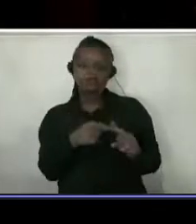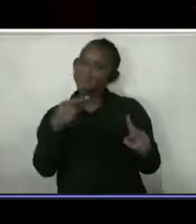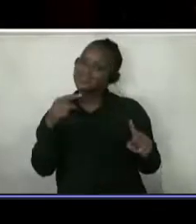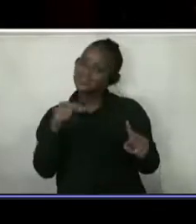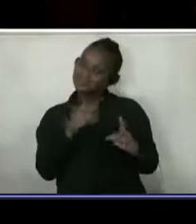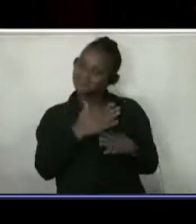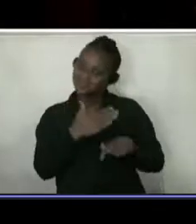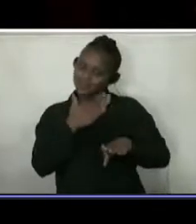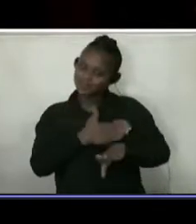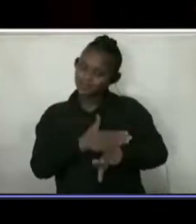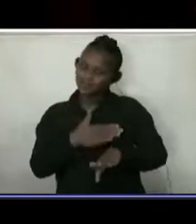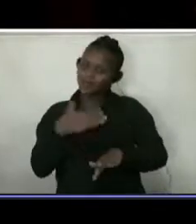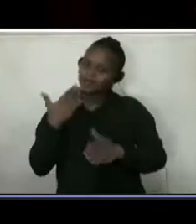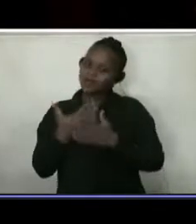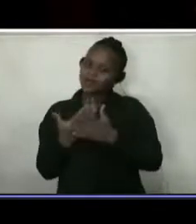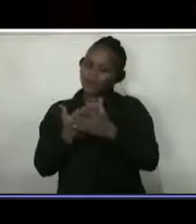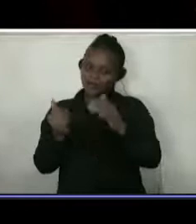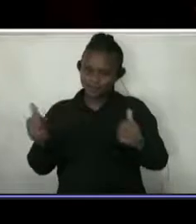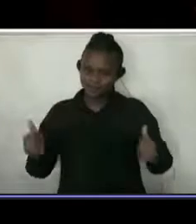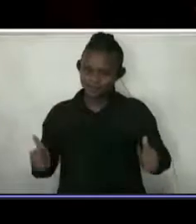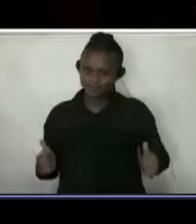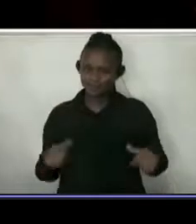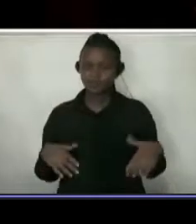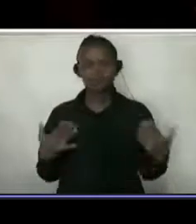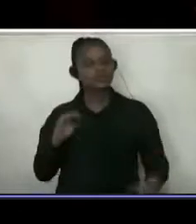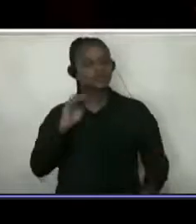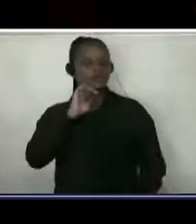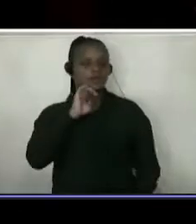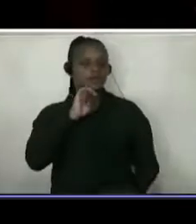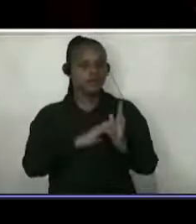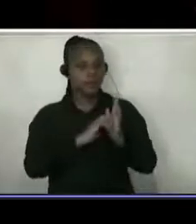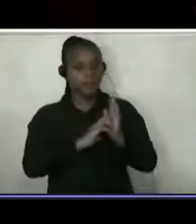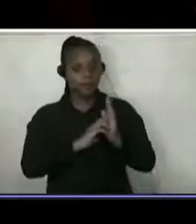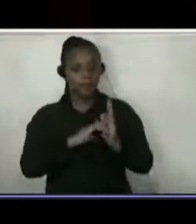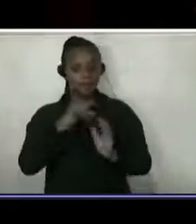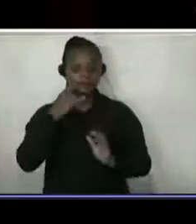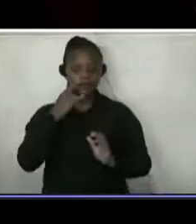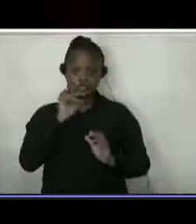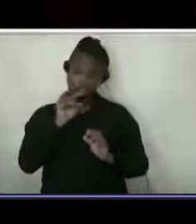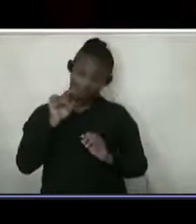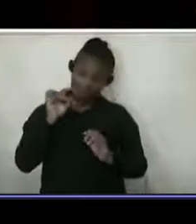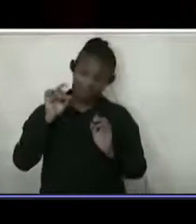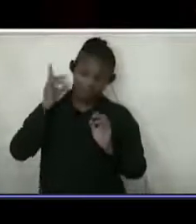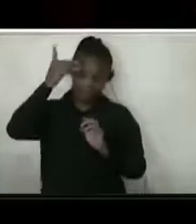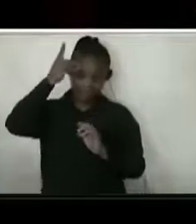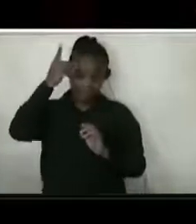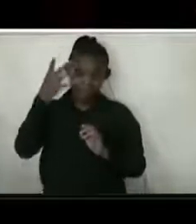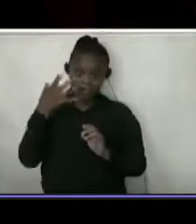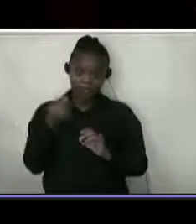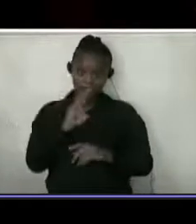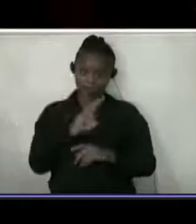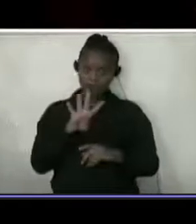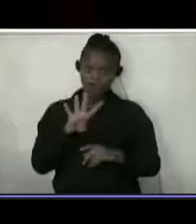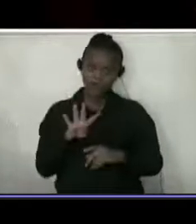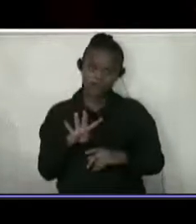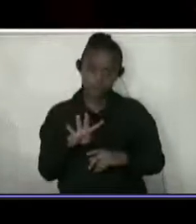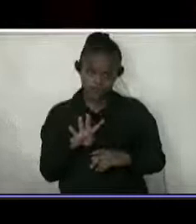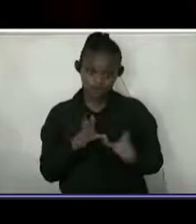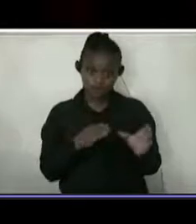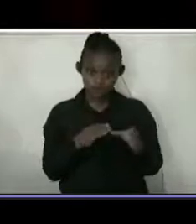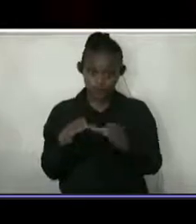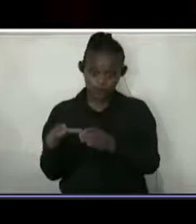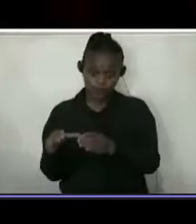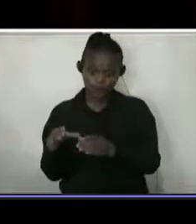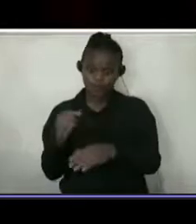I mean, look at eThekwini. This Metro Council has 24 political parties in council. 24.